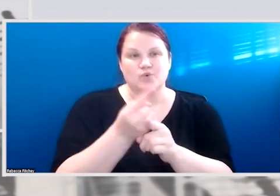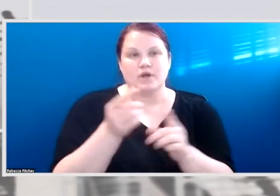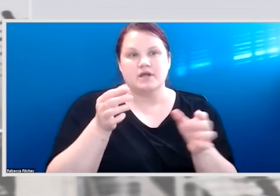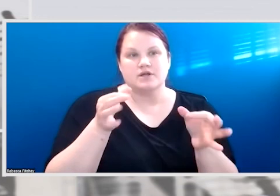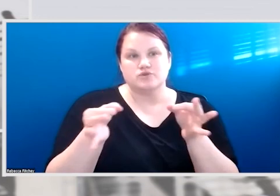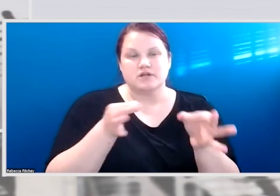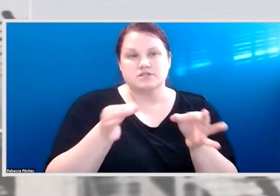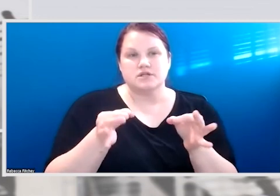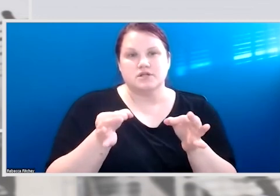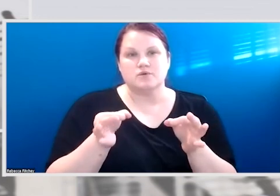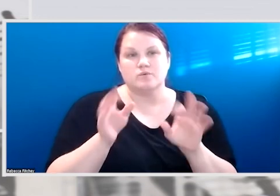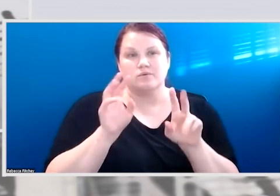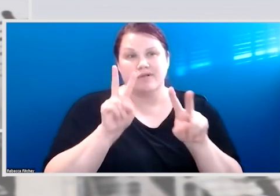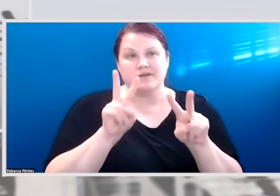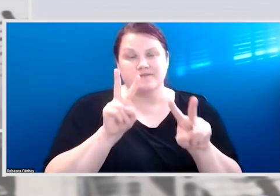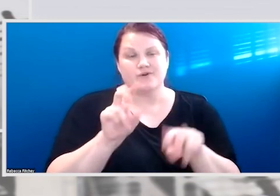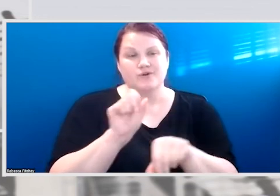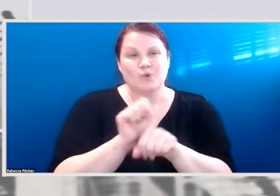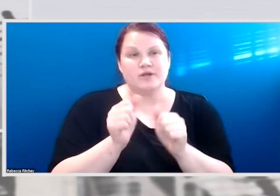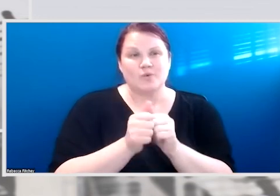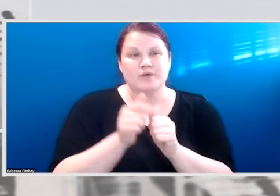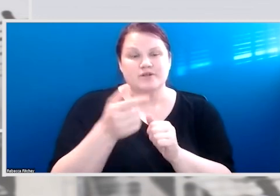you to see that happen.